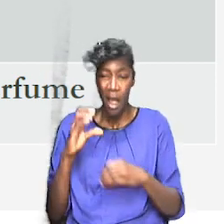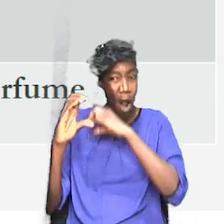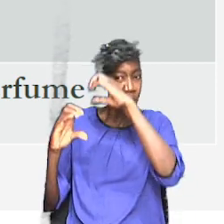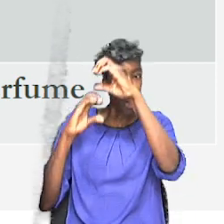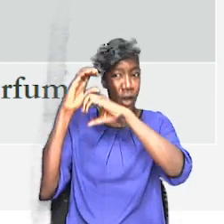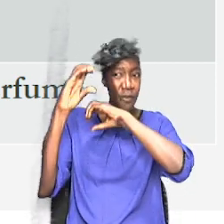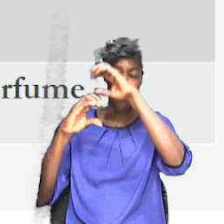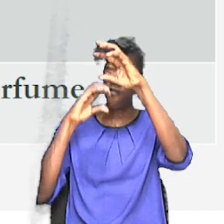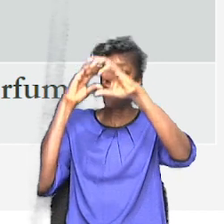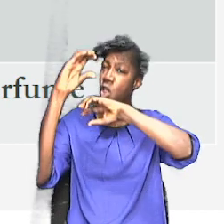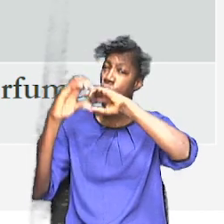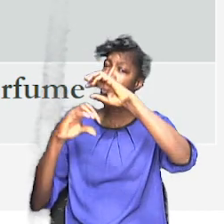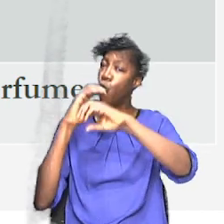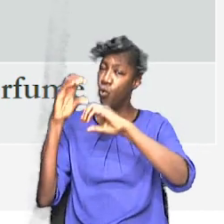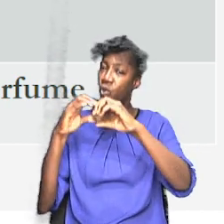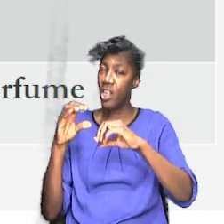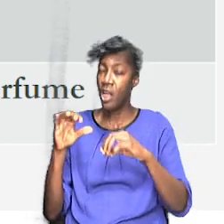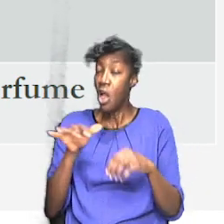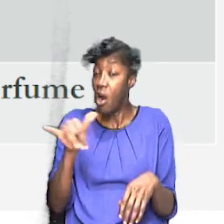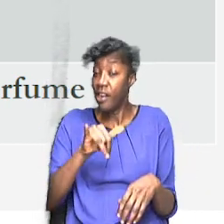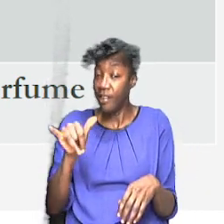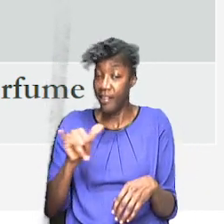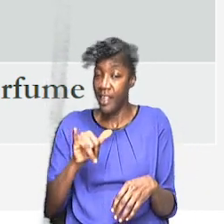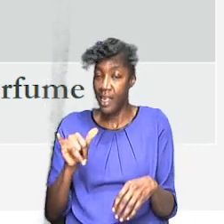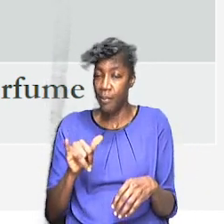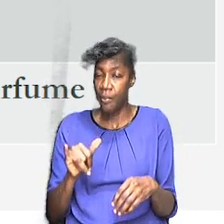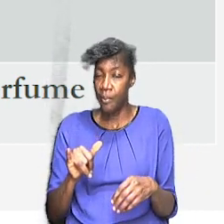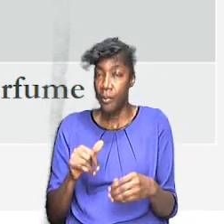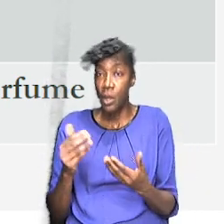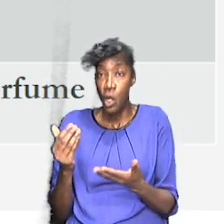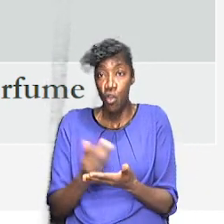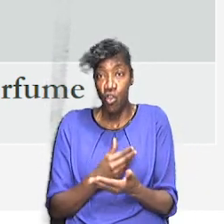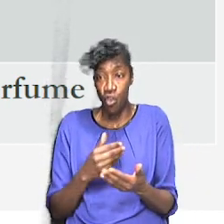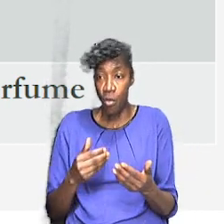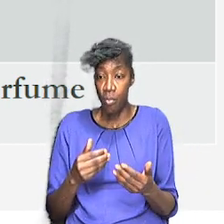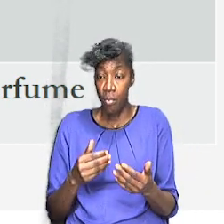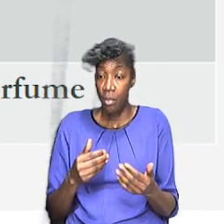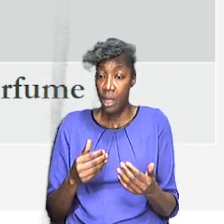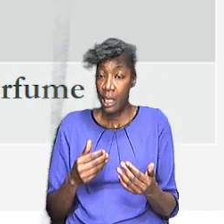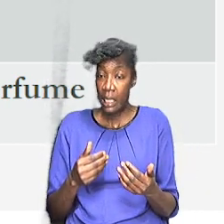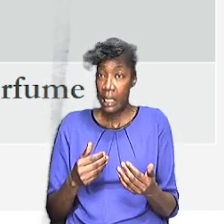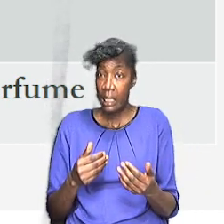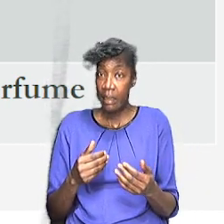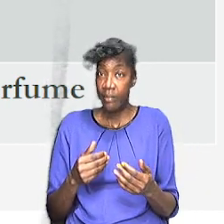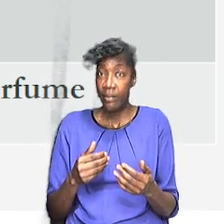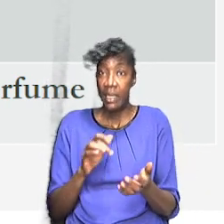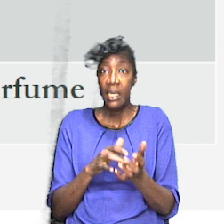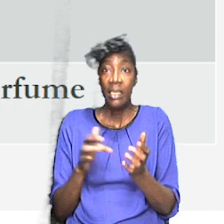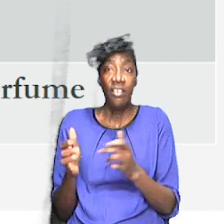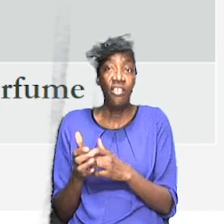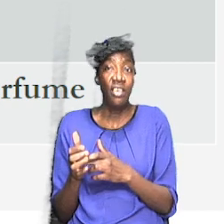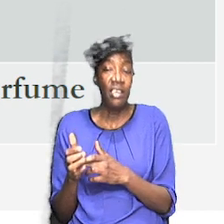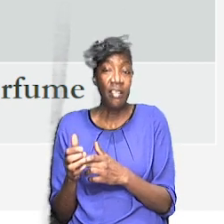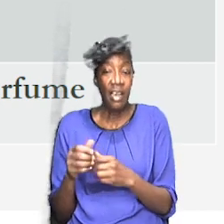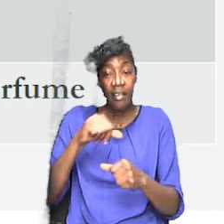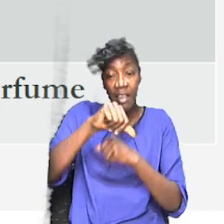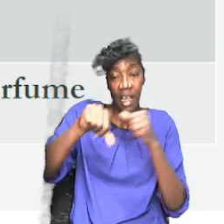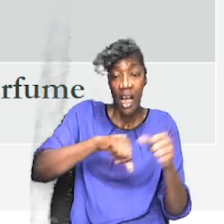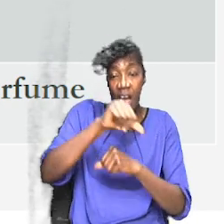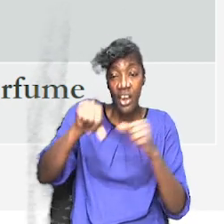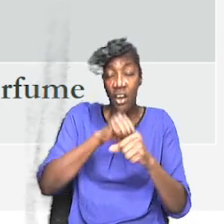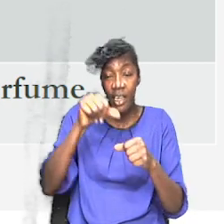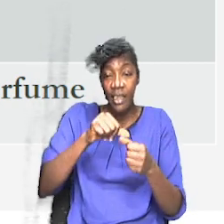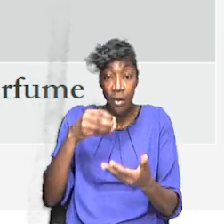because of the very similarities that took place. So there are a couple of similarities. However, so for example, Jesus was anointed with an